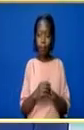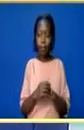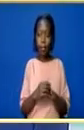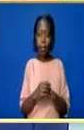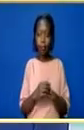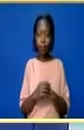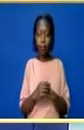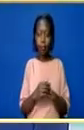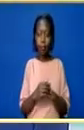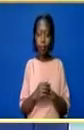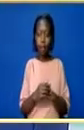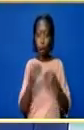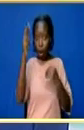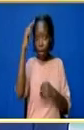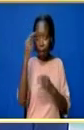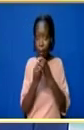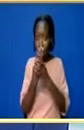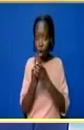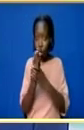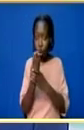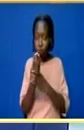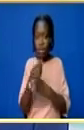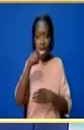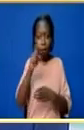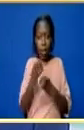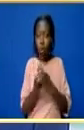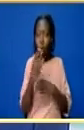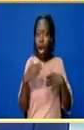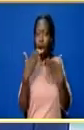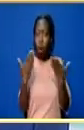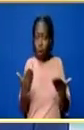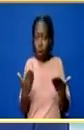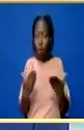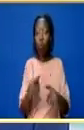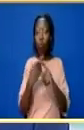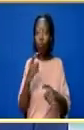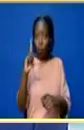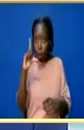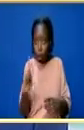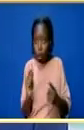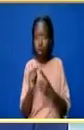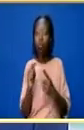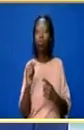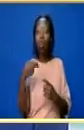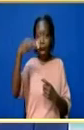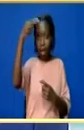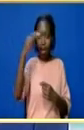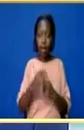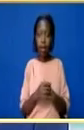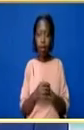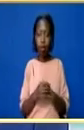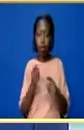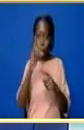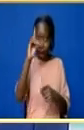But we need the ones that grow horizontally. Okay. So there we need crops that spread out.